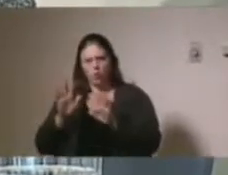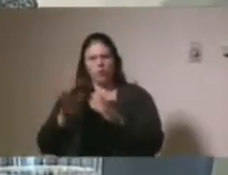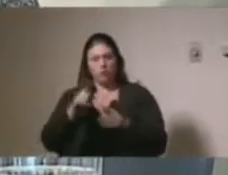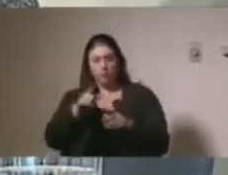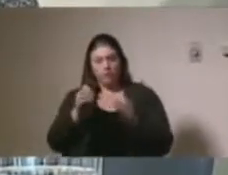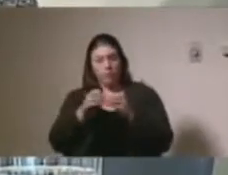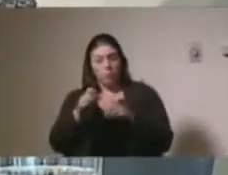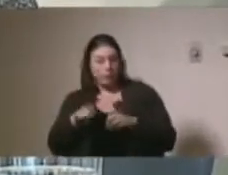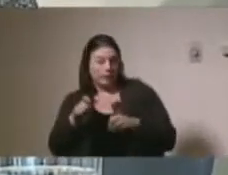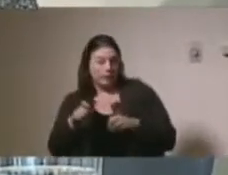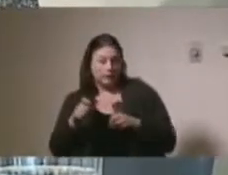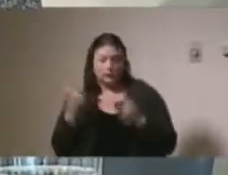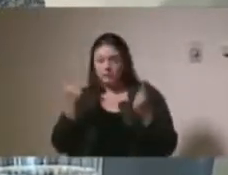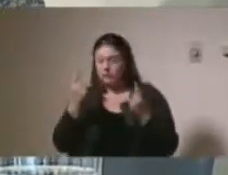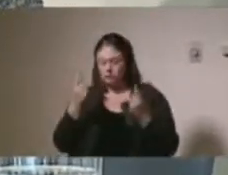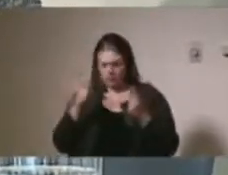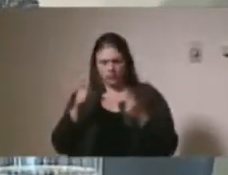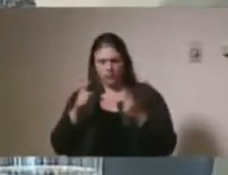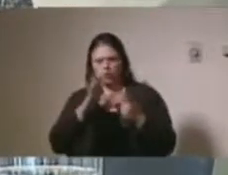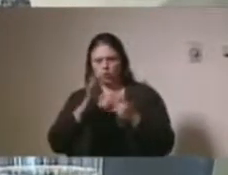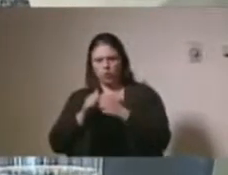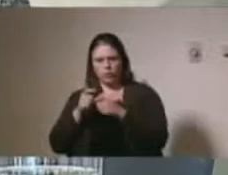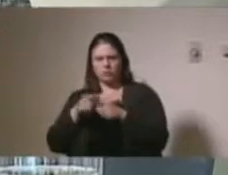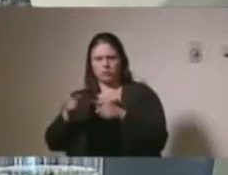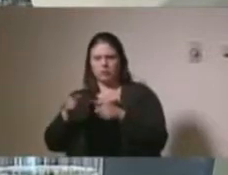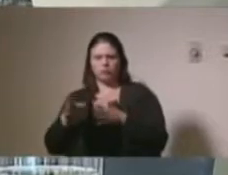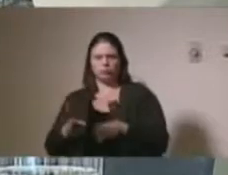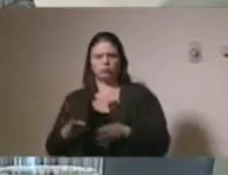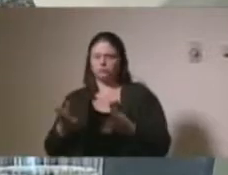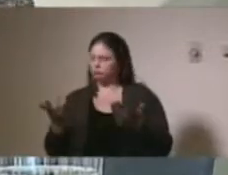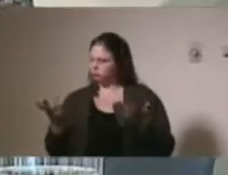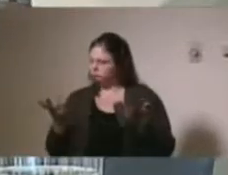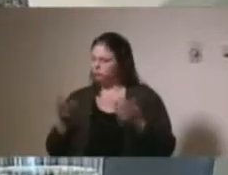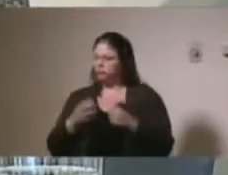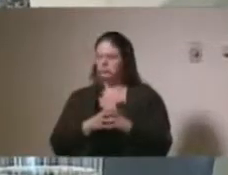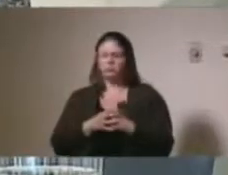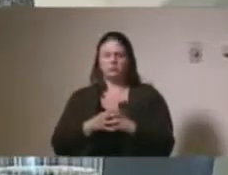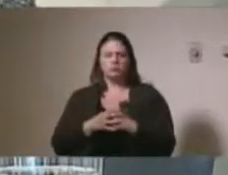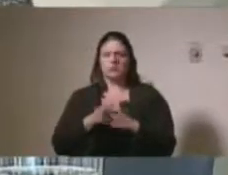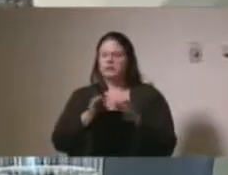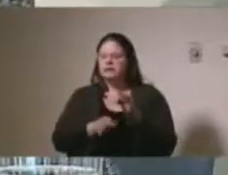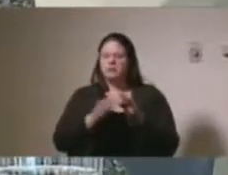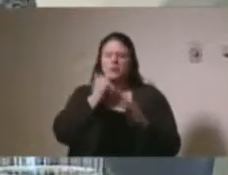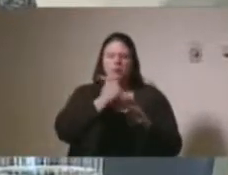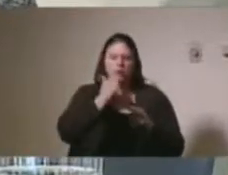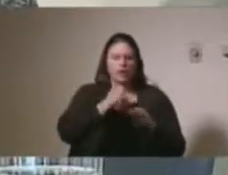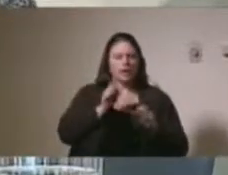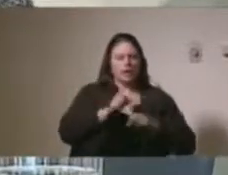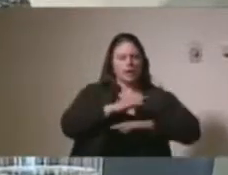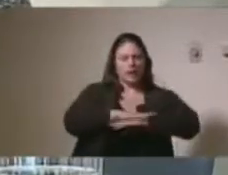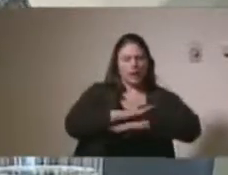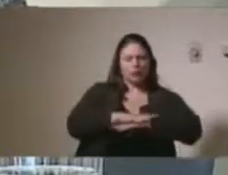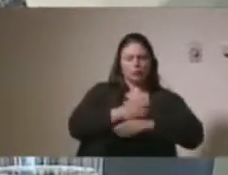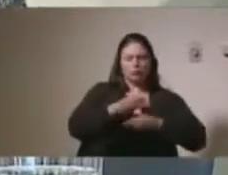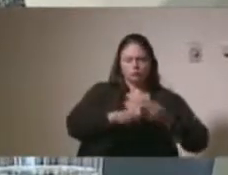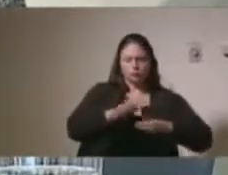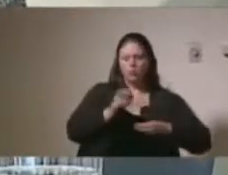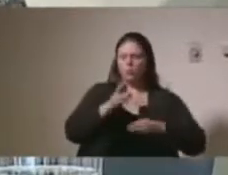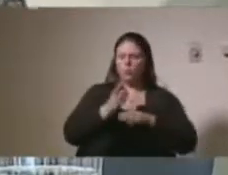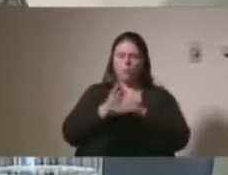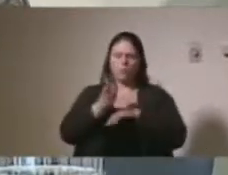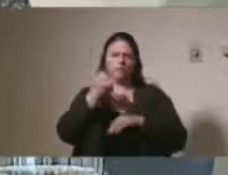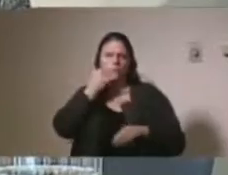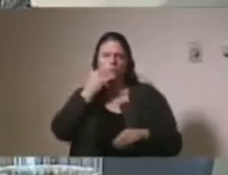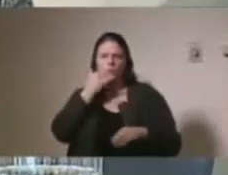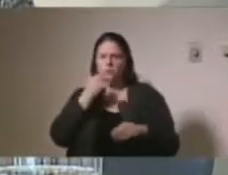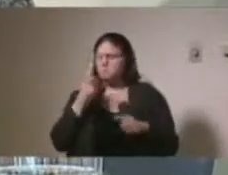specialists. While simple operations are carried out at the counter and by phone. It's not a major